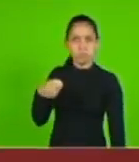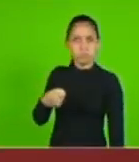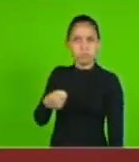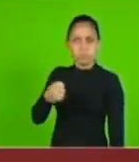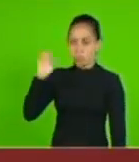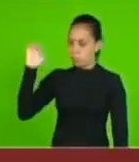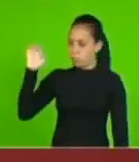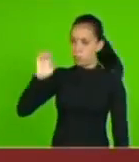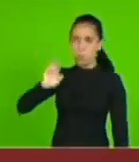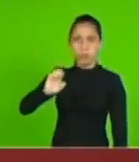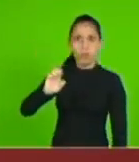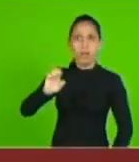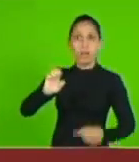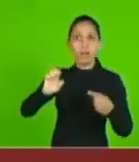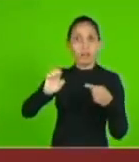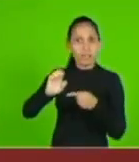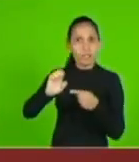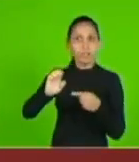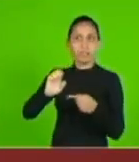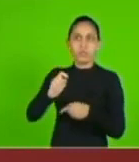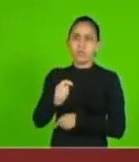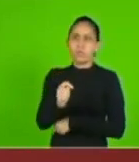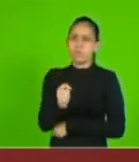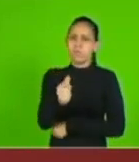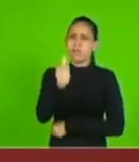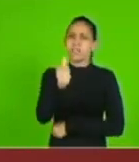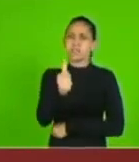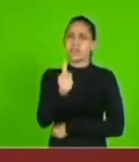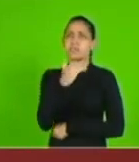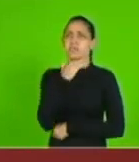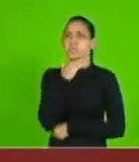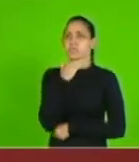trials, his difficulties, just about to die